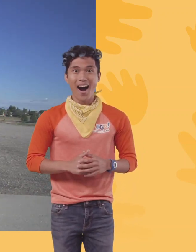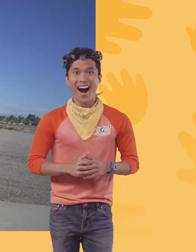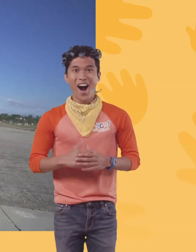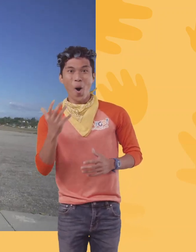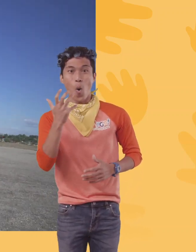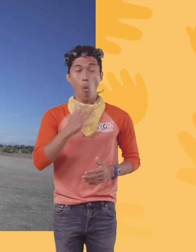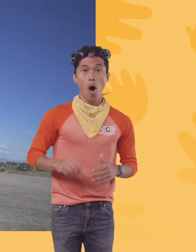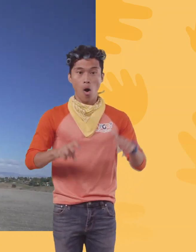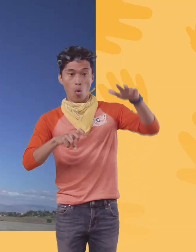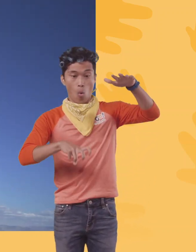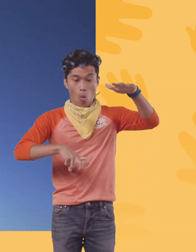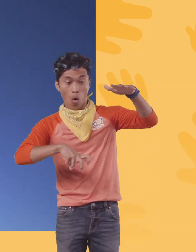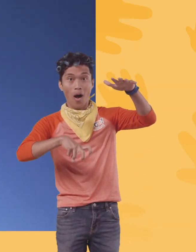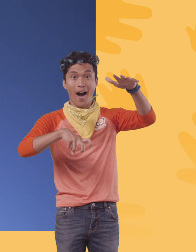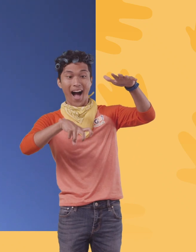Whoa!